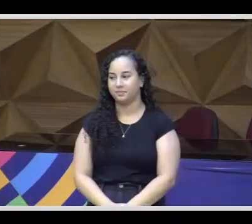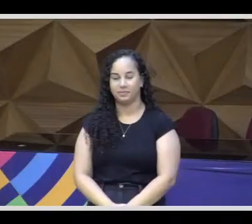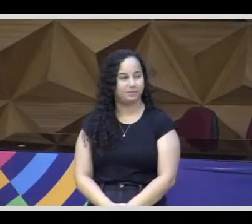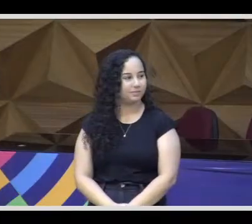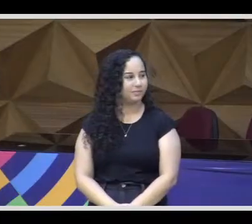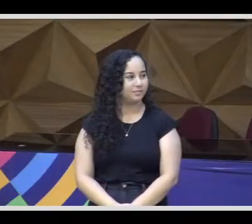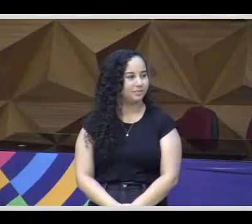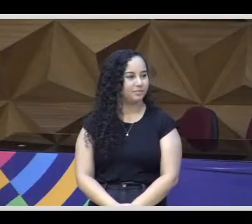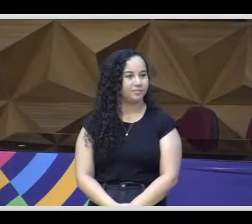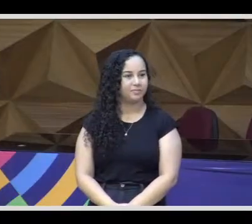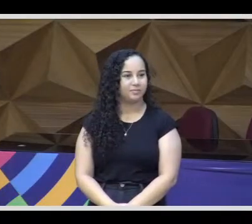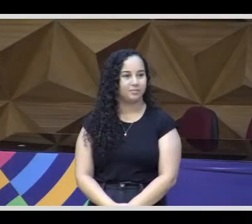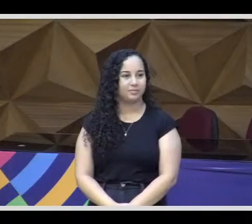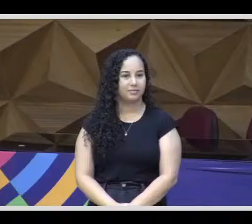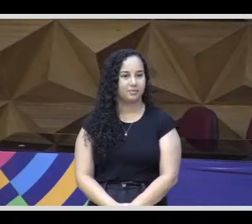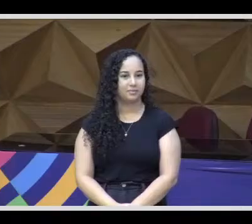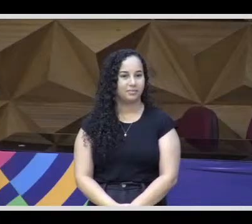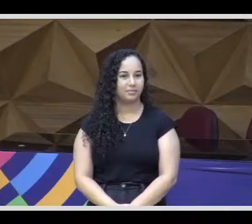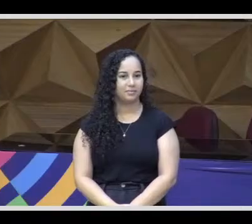Thiago?